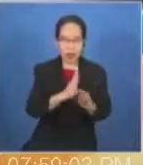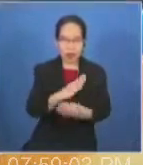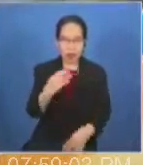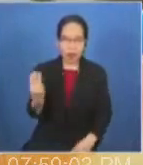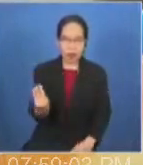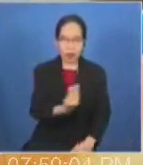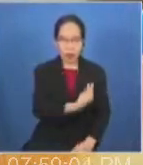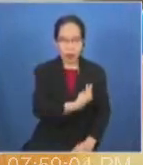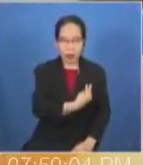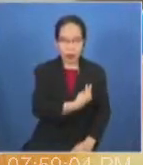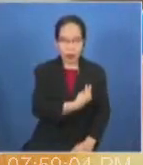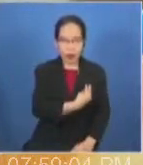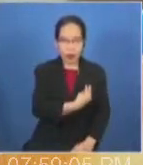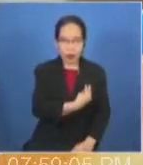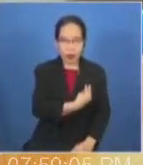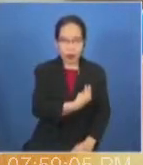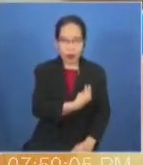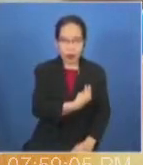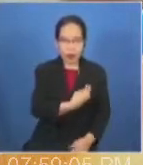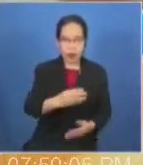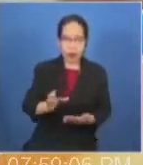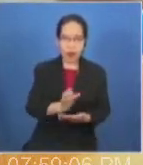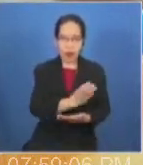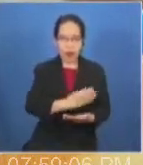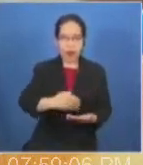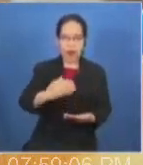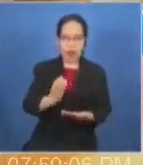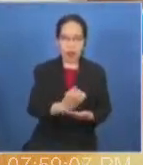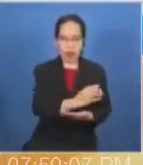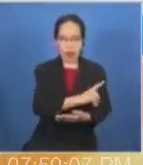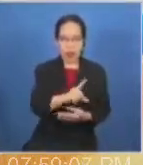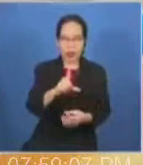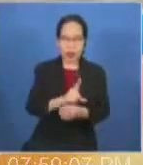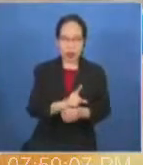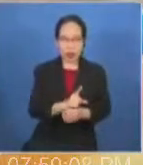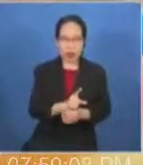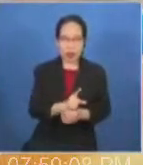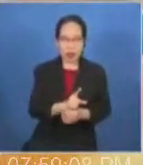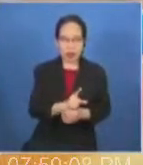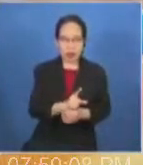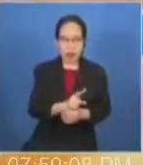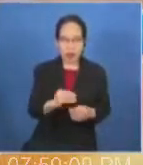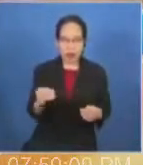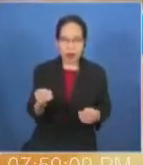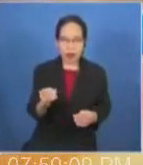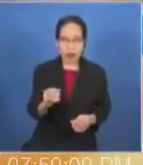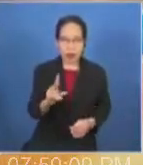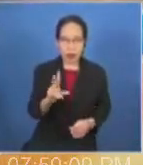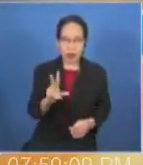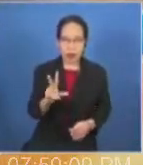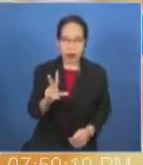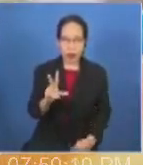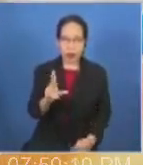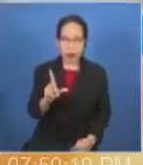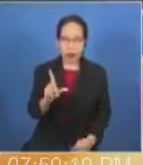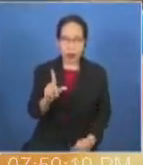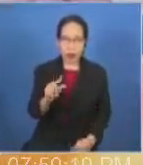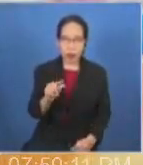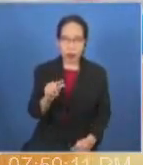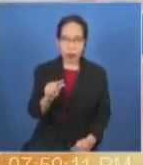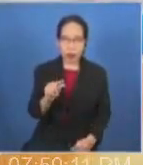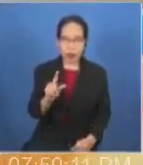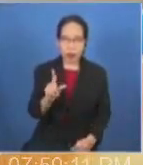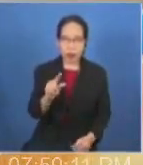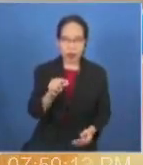became a member of the choir And in 2007, I became